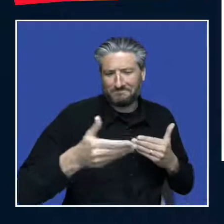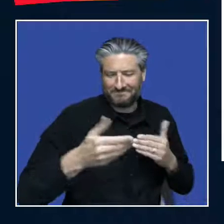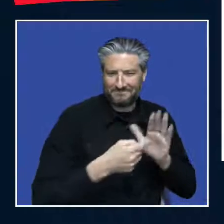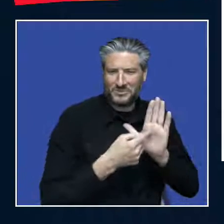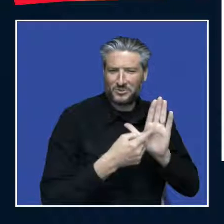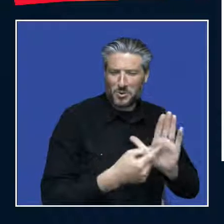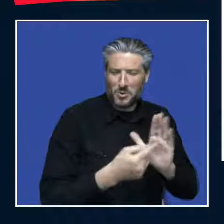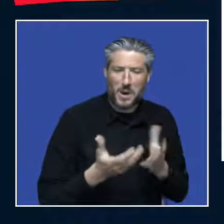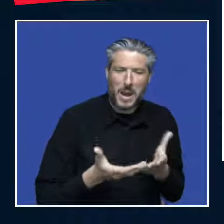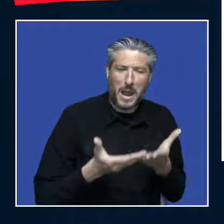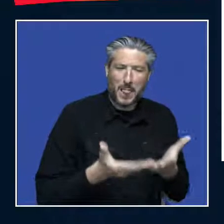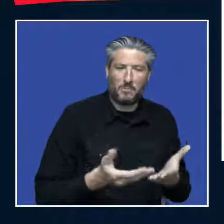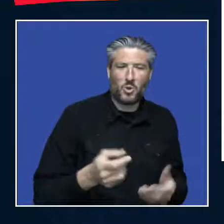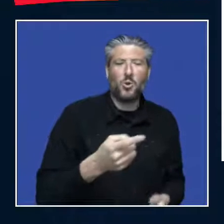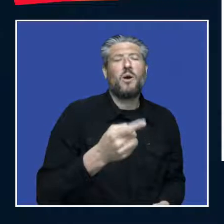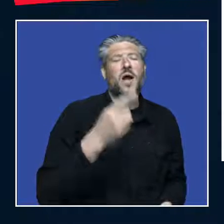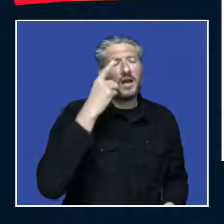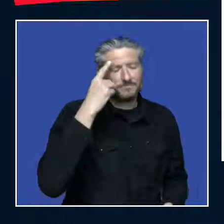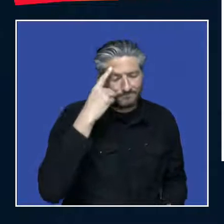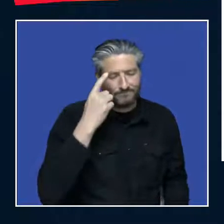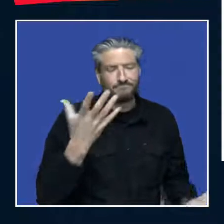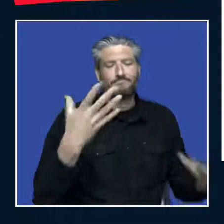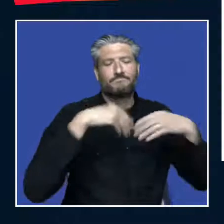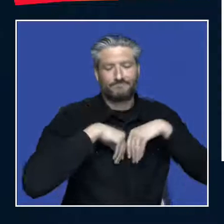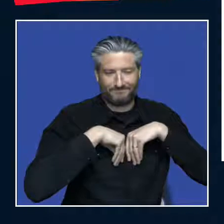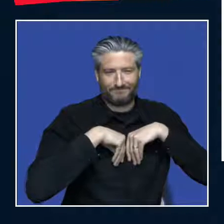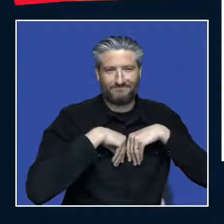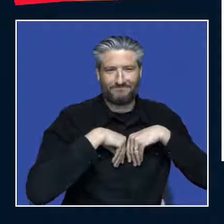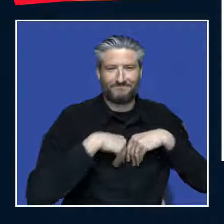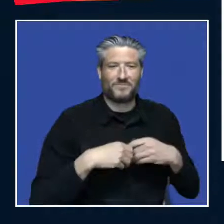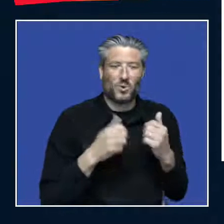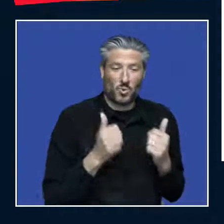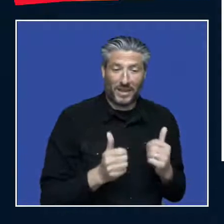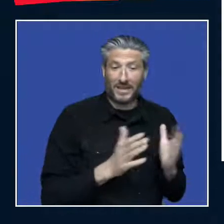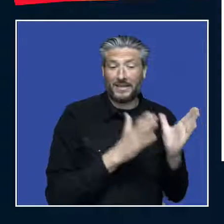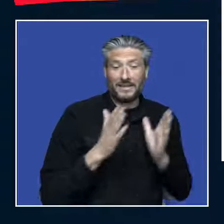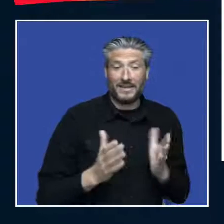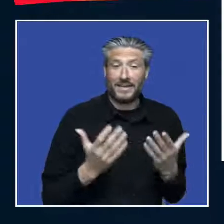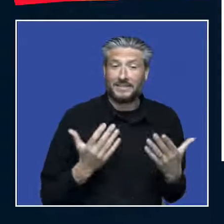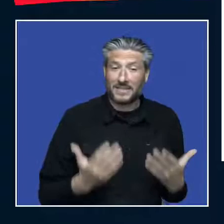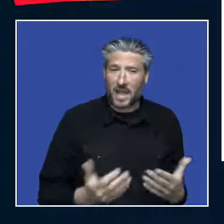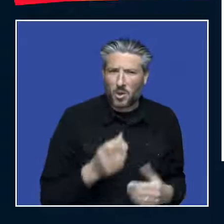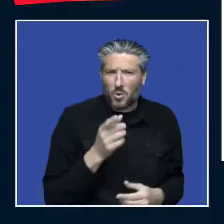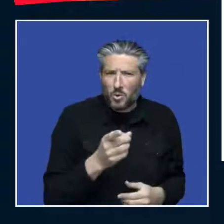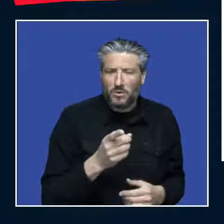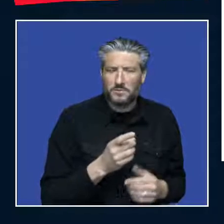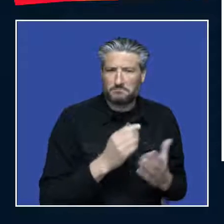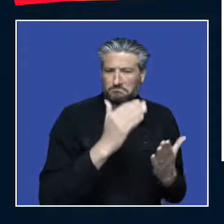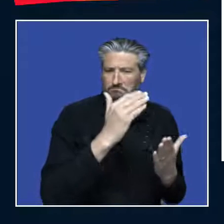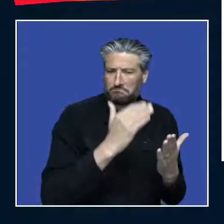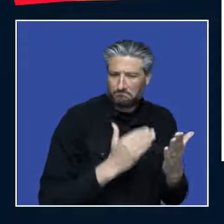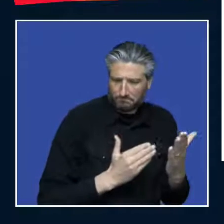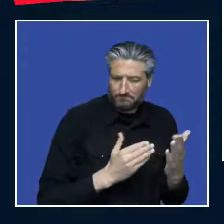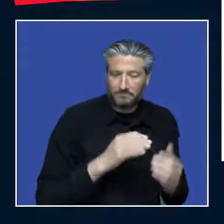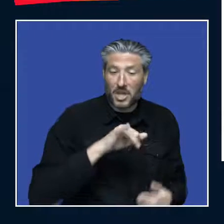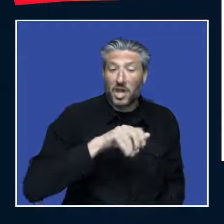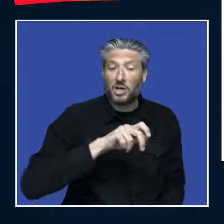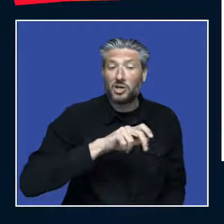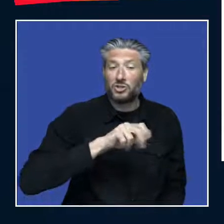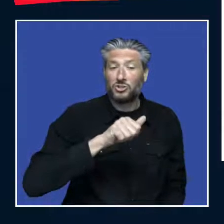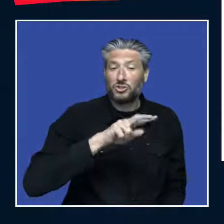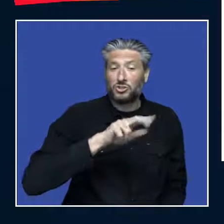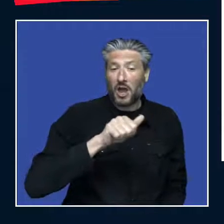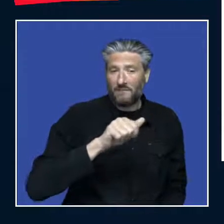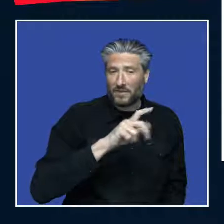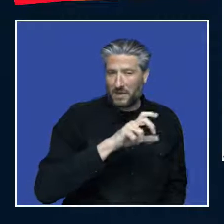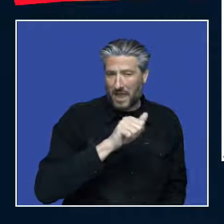with you. So here we see a simple Docker file for a Java application. The Java app itself is very, very